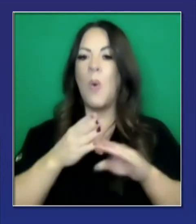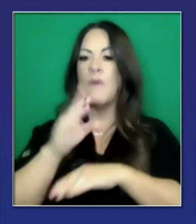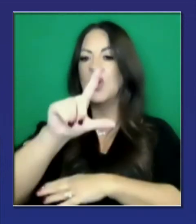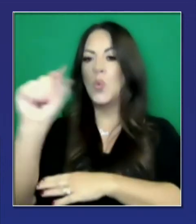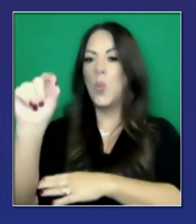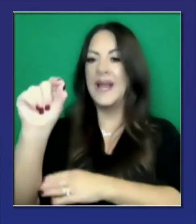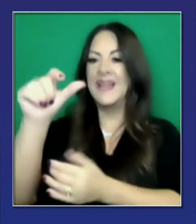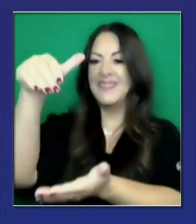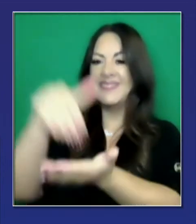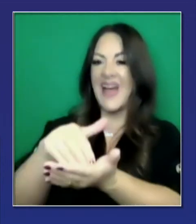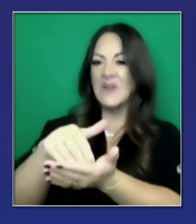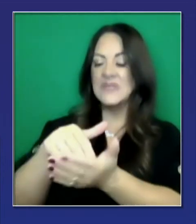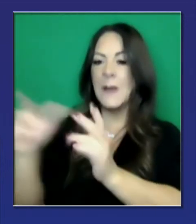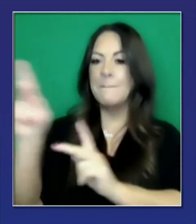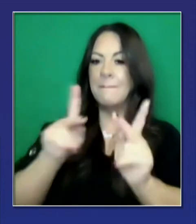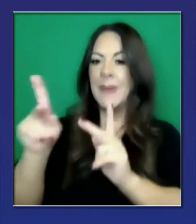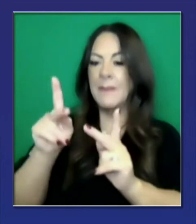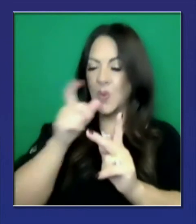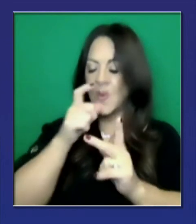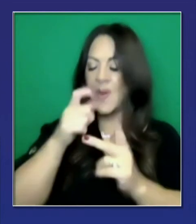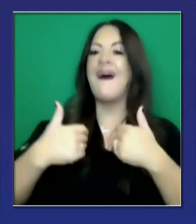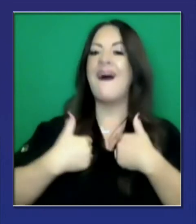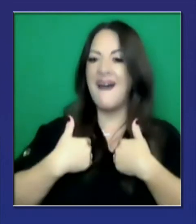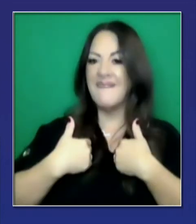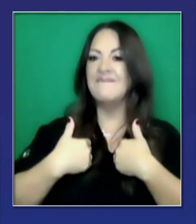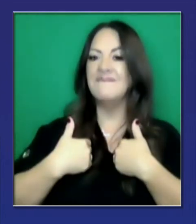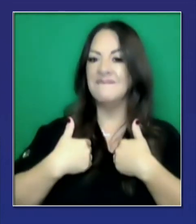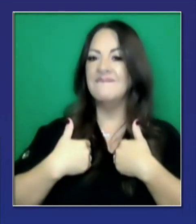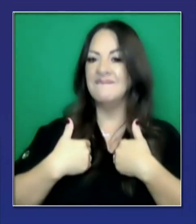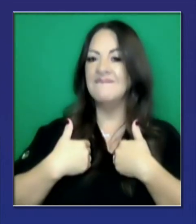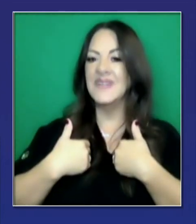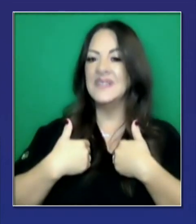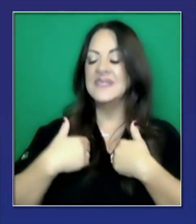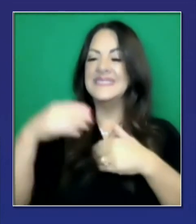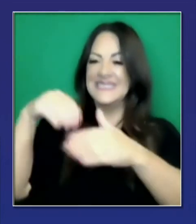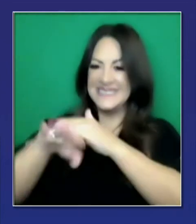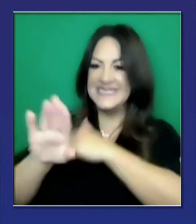been identified as COVID positive,